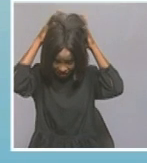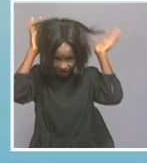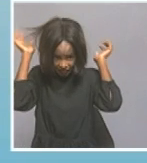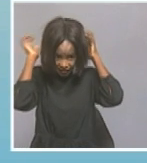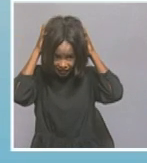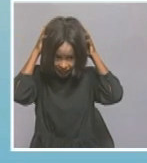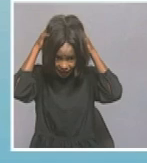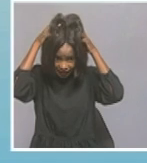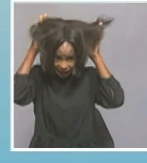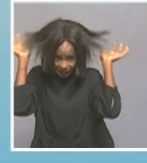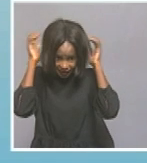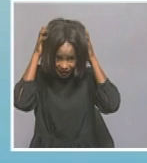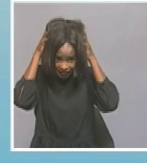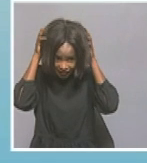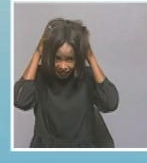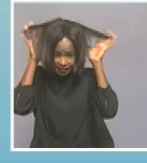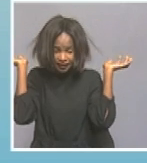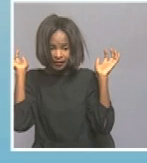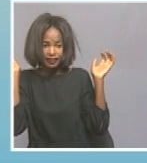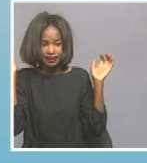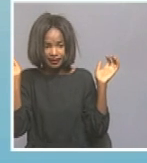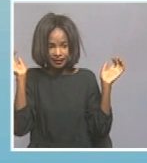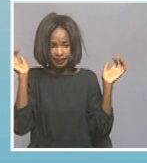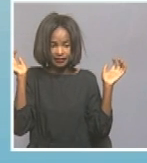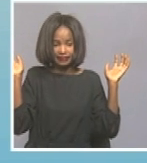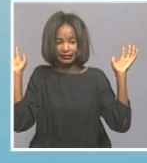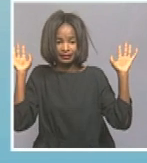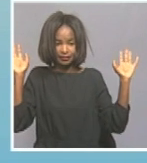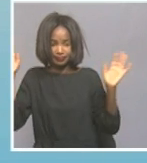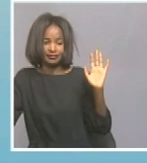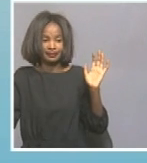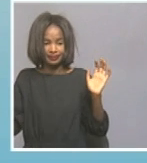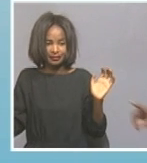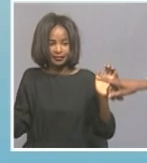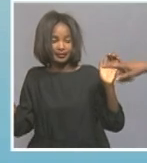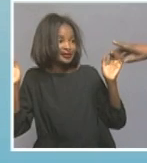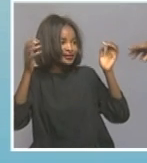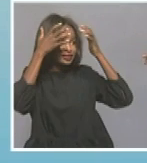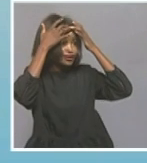Yeah. Because I could see she was playing with something in her hands. Yeah. Sama,